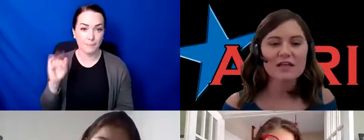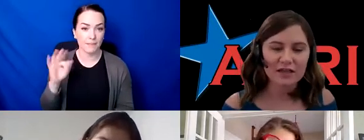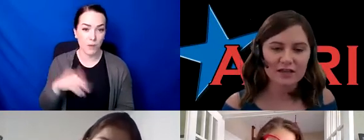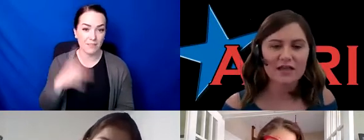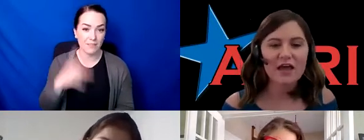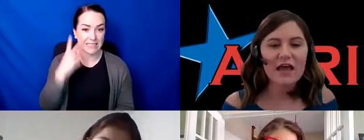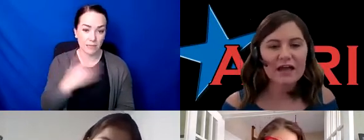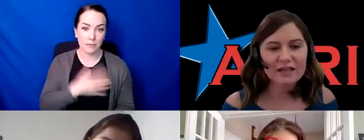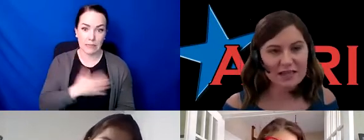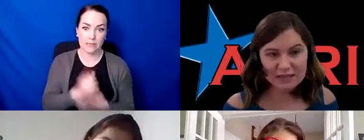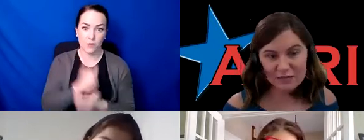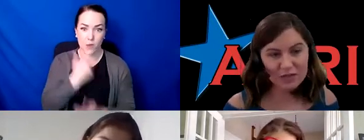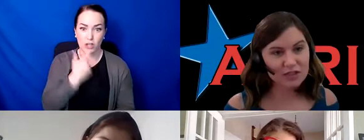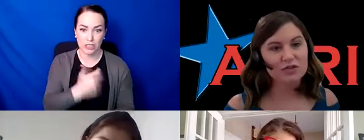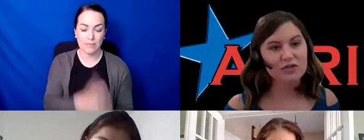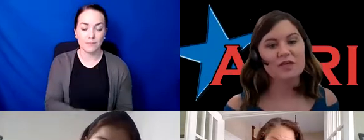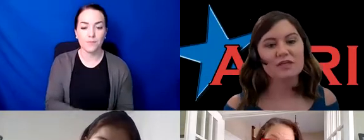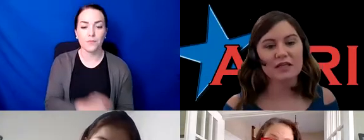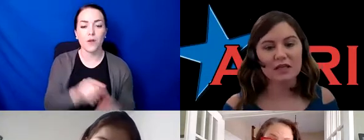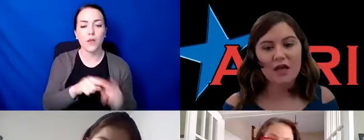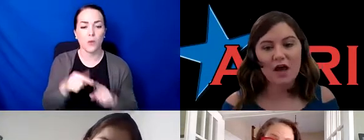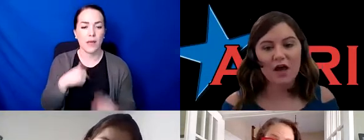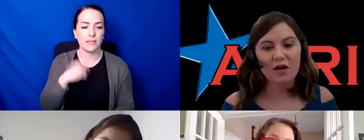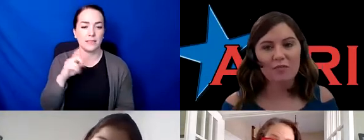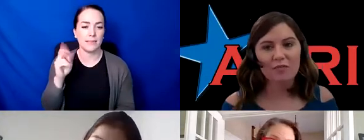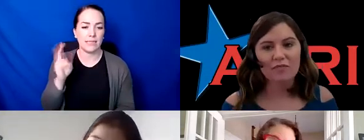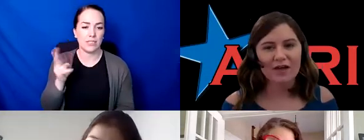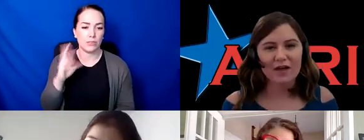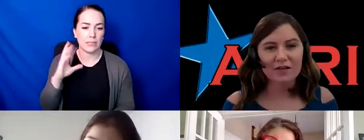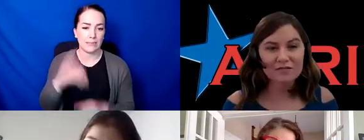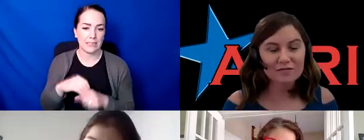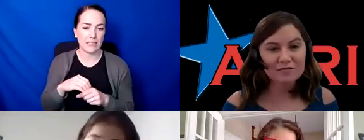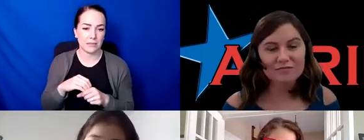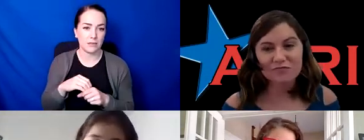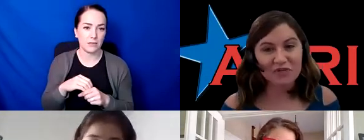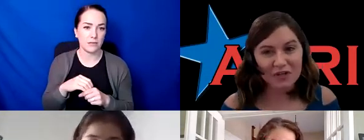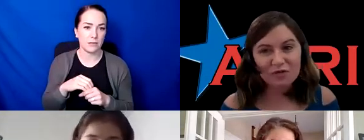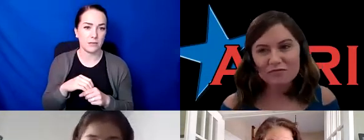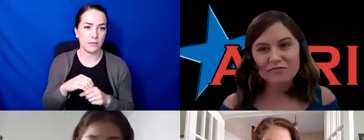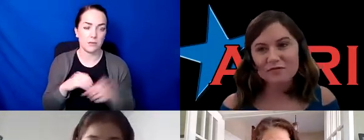it. Secondly, it has that disability history piece, and that